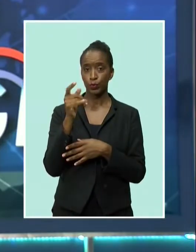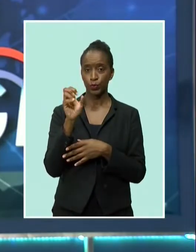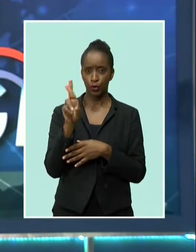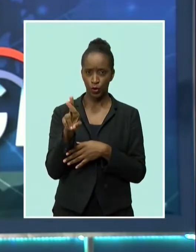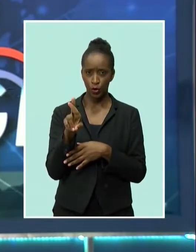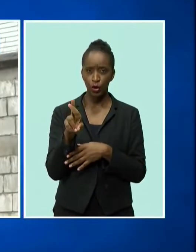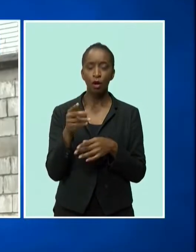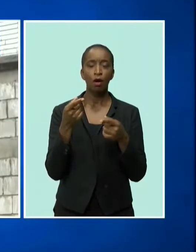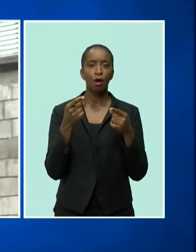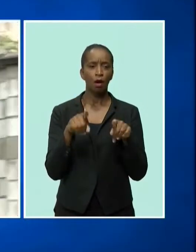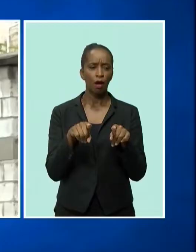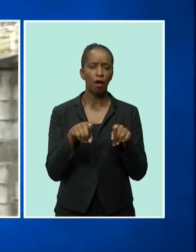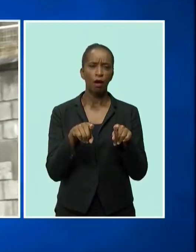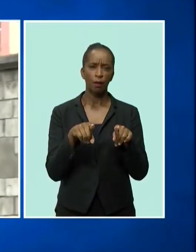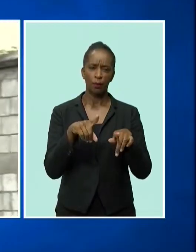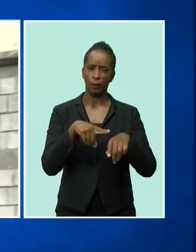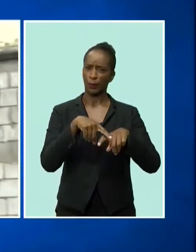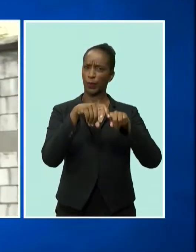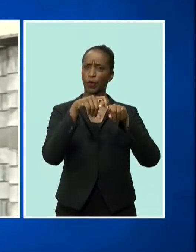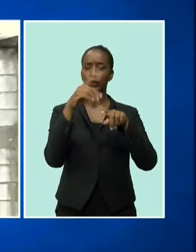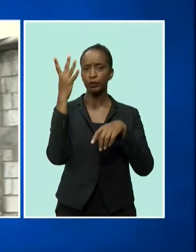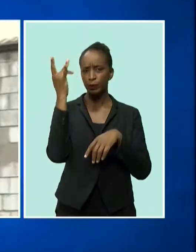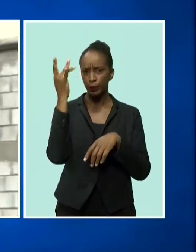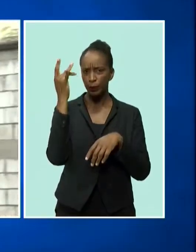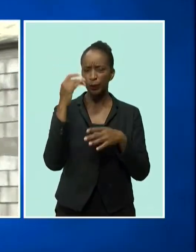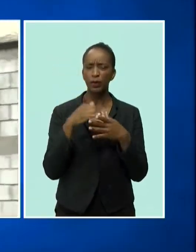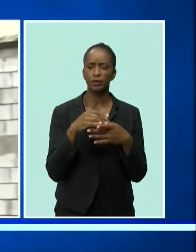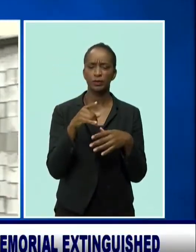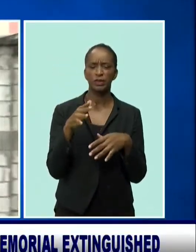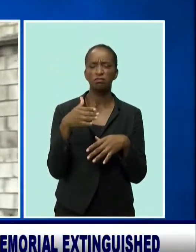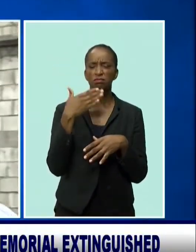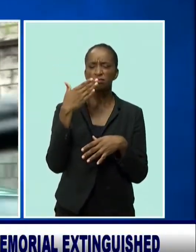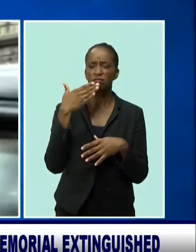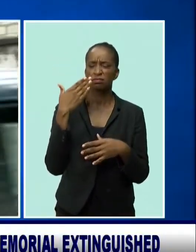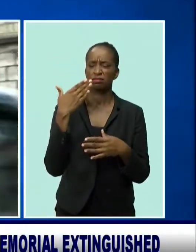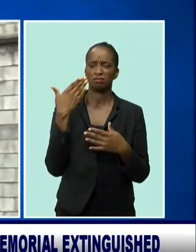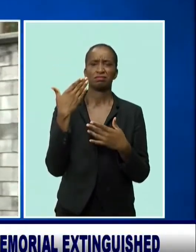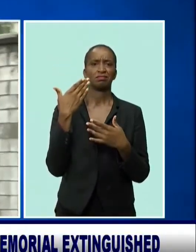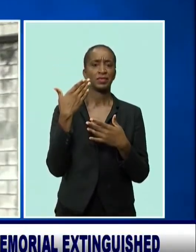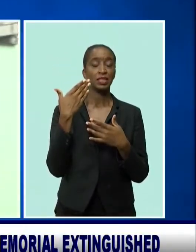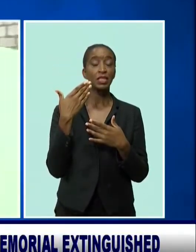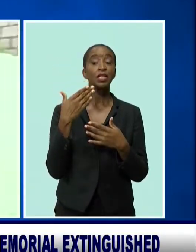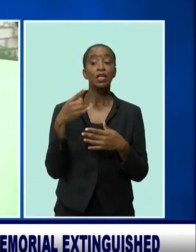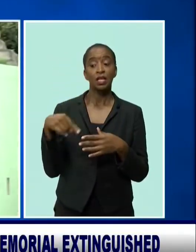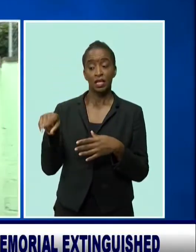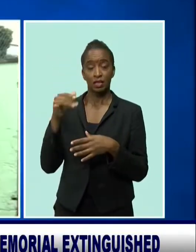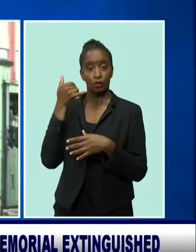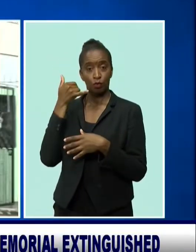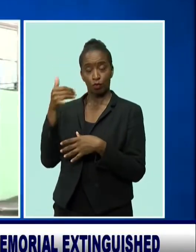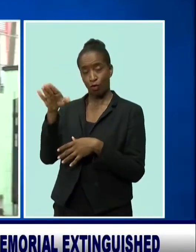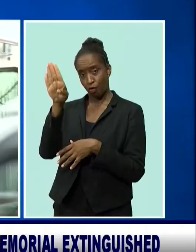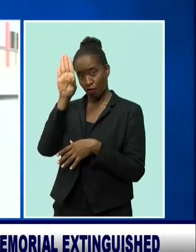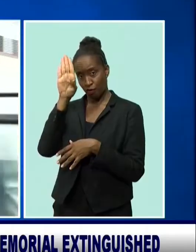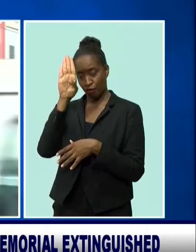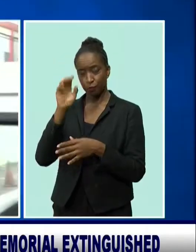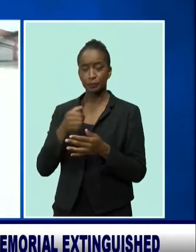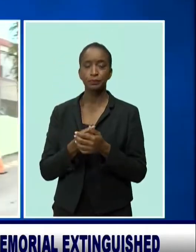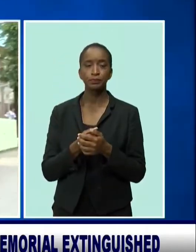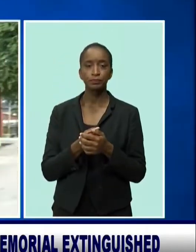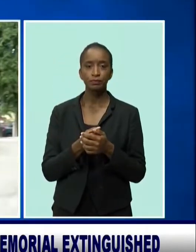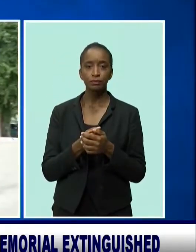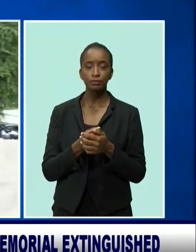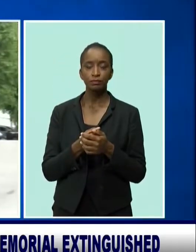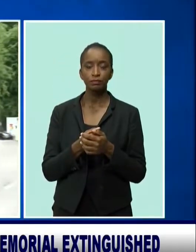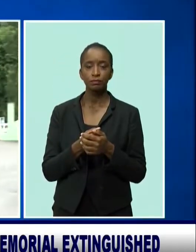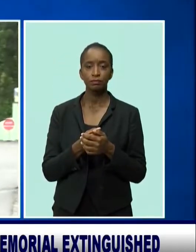smoke as well as an obnoxious odor were detected at the Government Hill institution. Fire officials from the Bridgetown Fire Service, led by